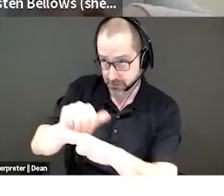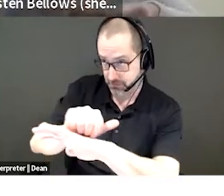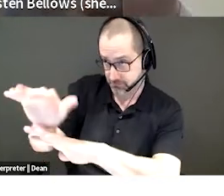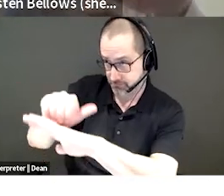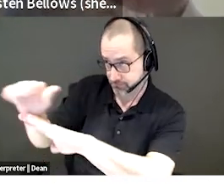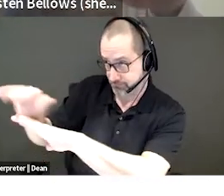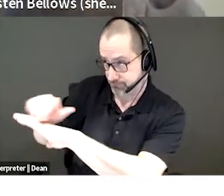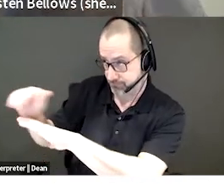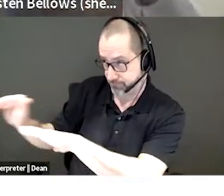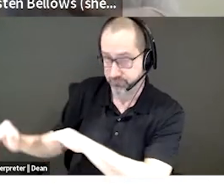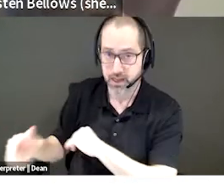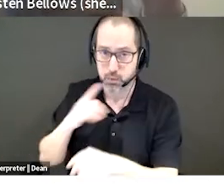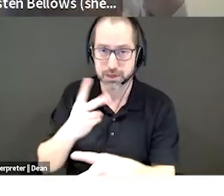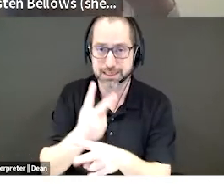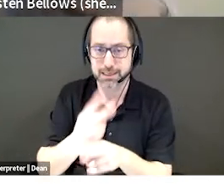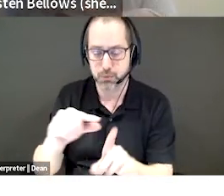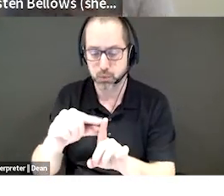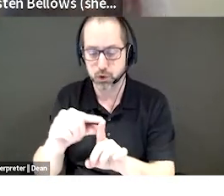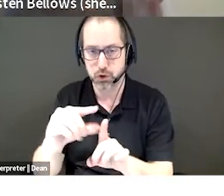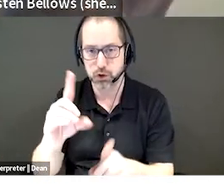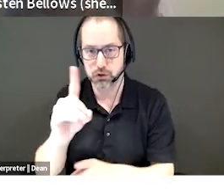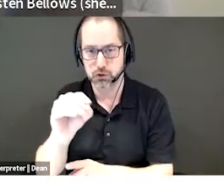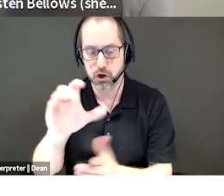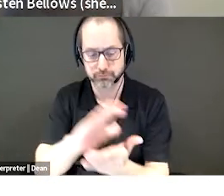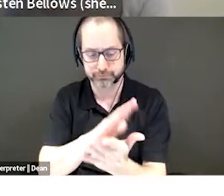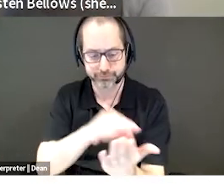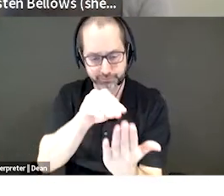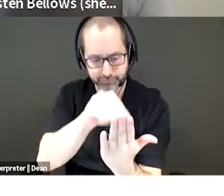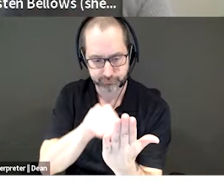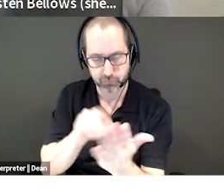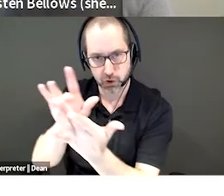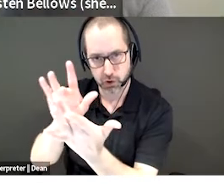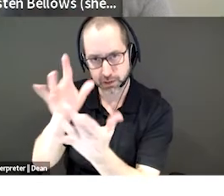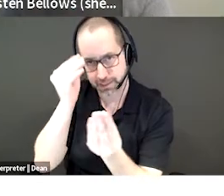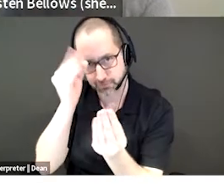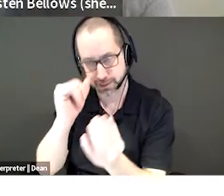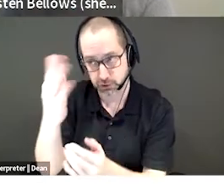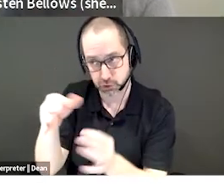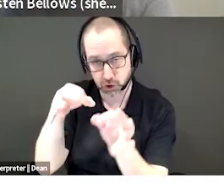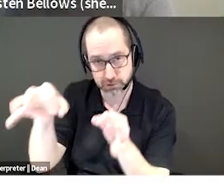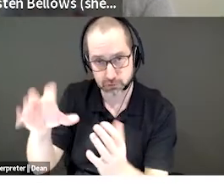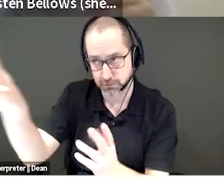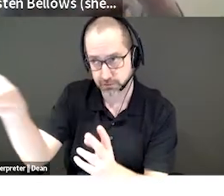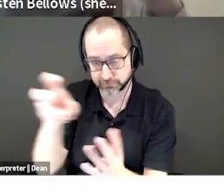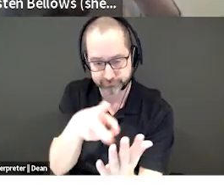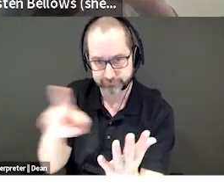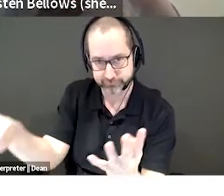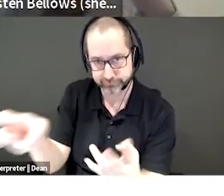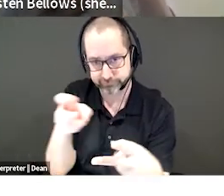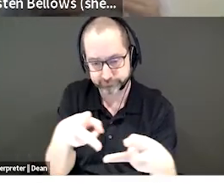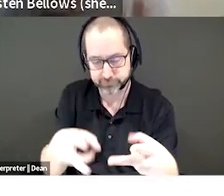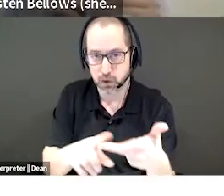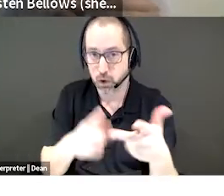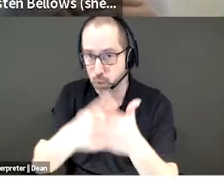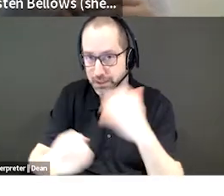Word document. So the contact information, the job description, the date I applied for the job. And then I would also list like